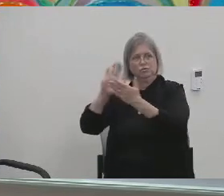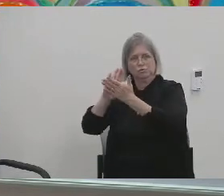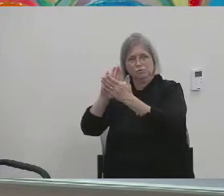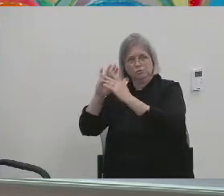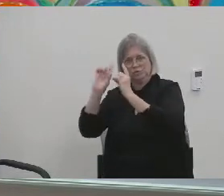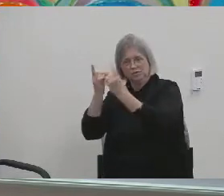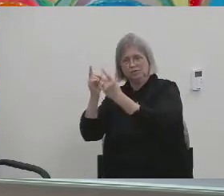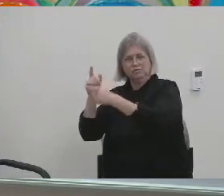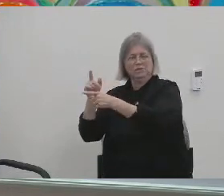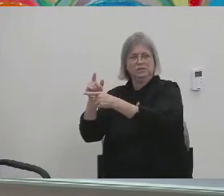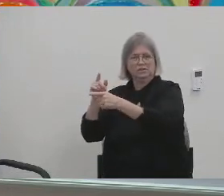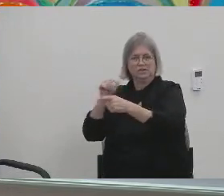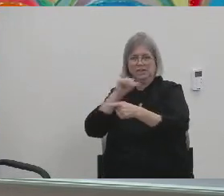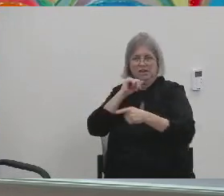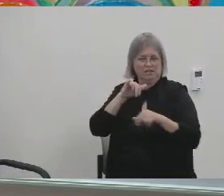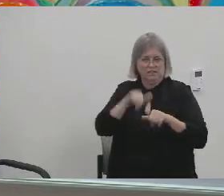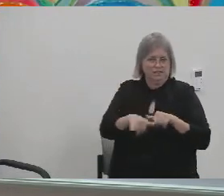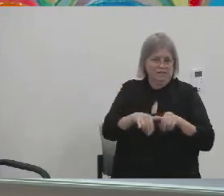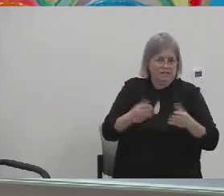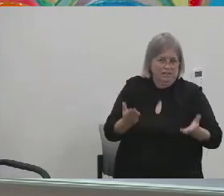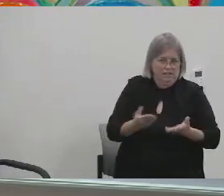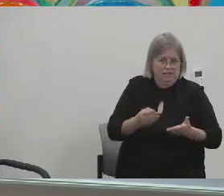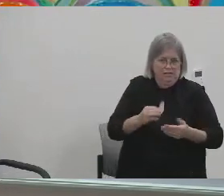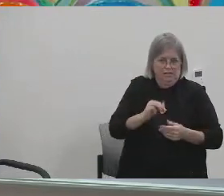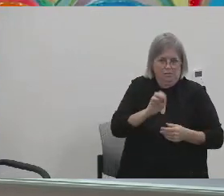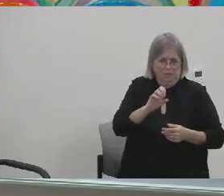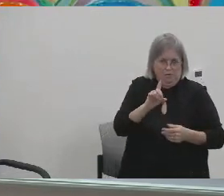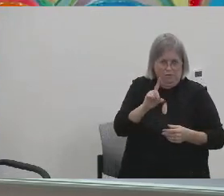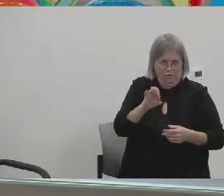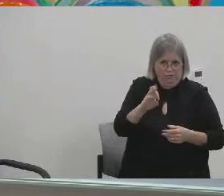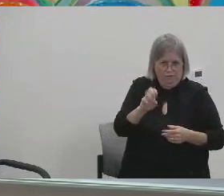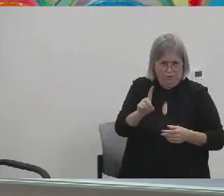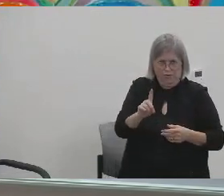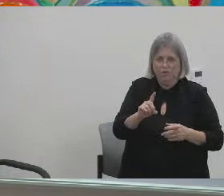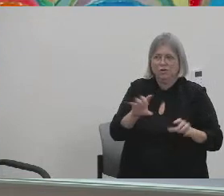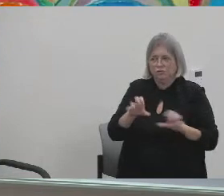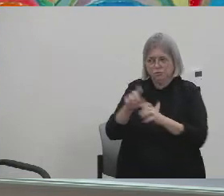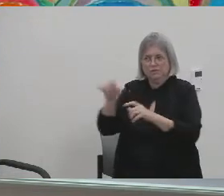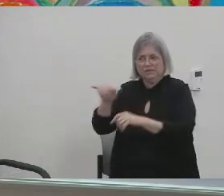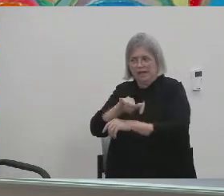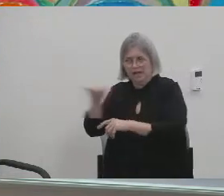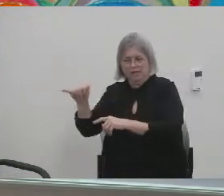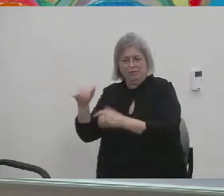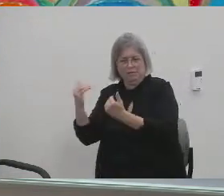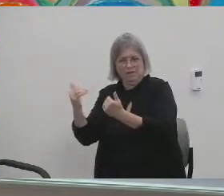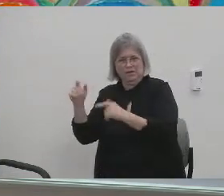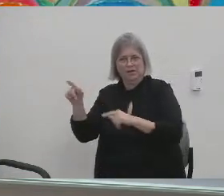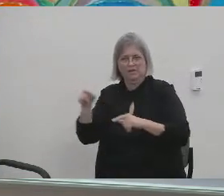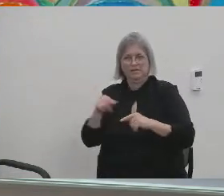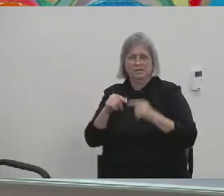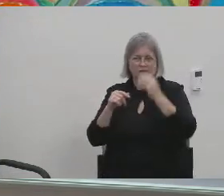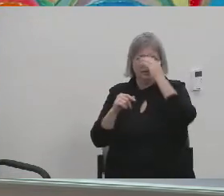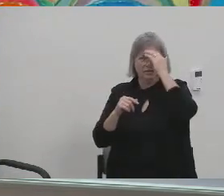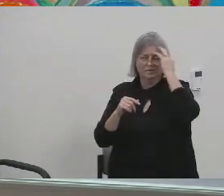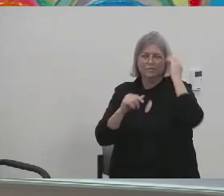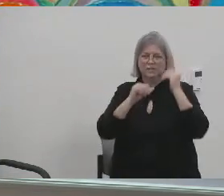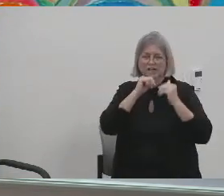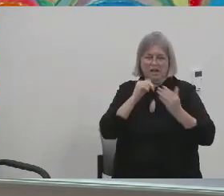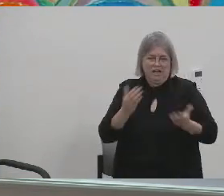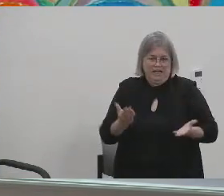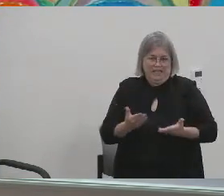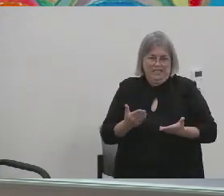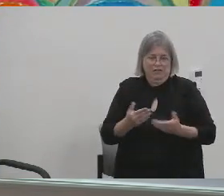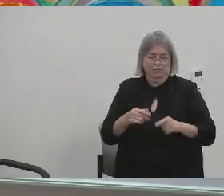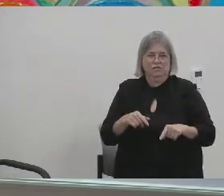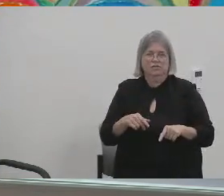and not in Milford, somewhere else, doing the same kinds of things they do now, but not doing it here. And